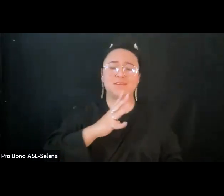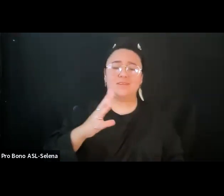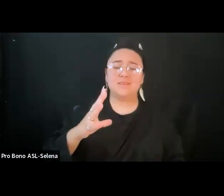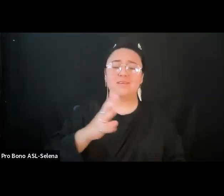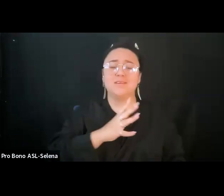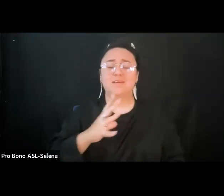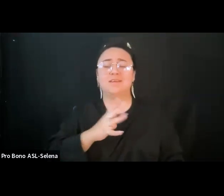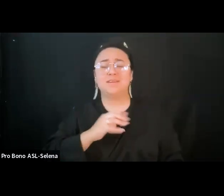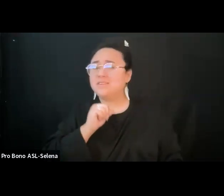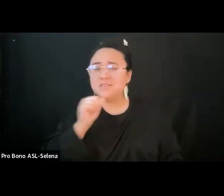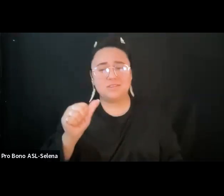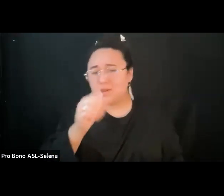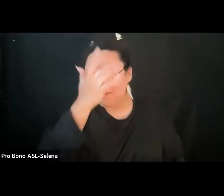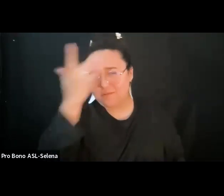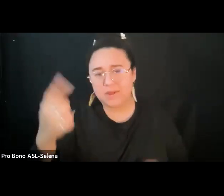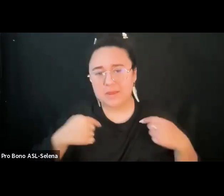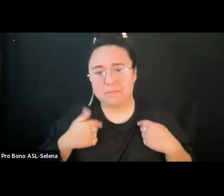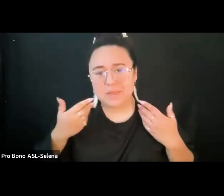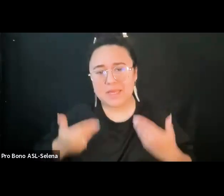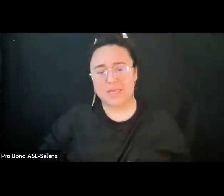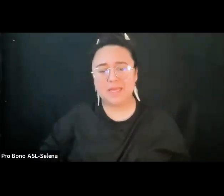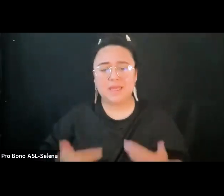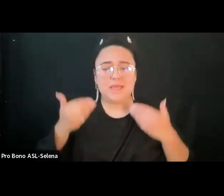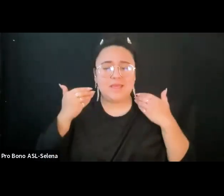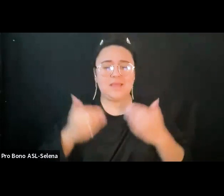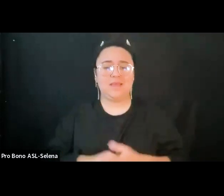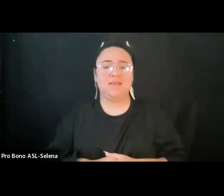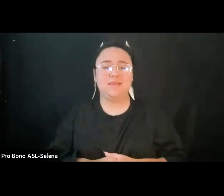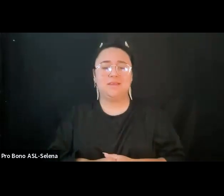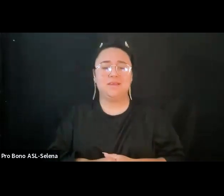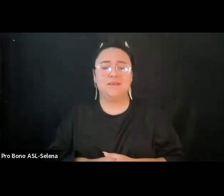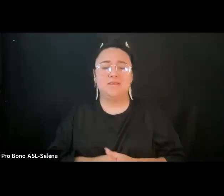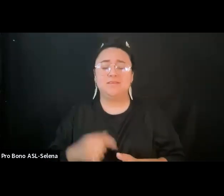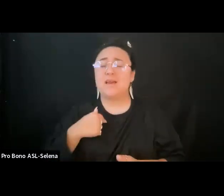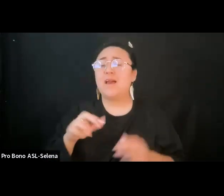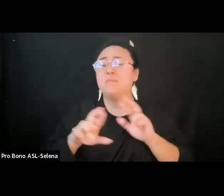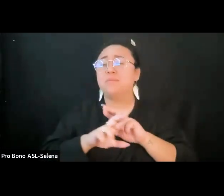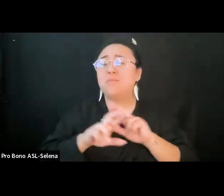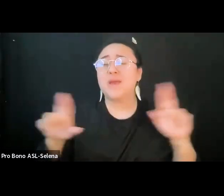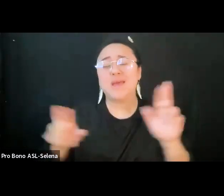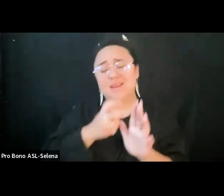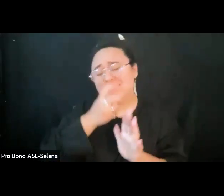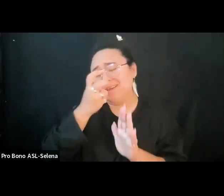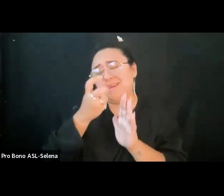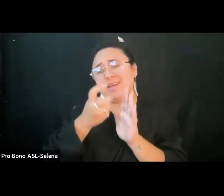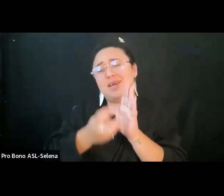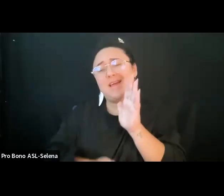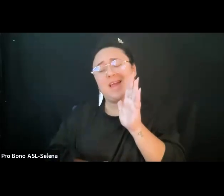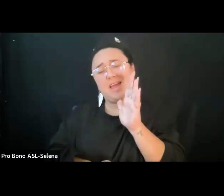ready, please don't forget me. 'Cause I'm